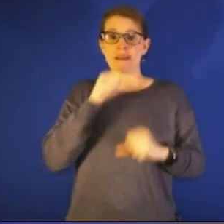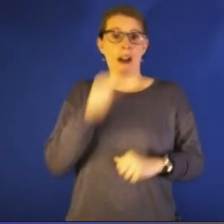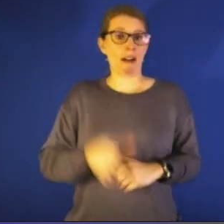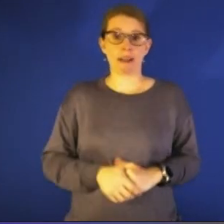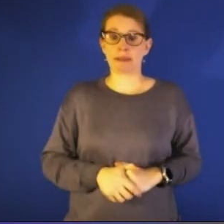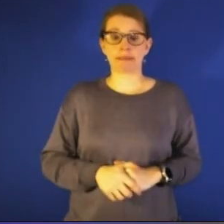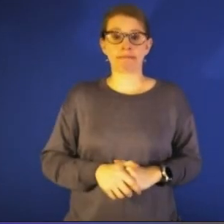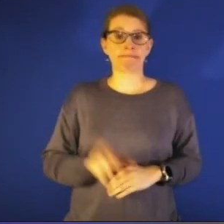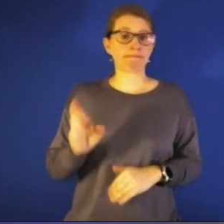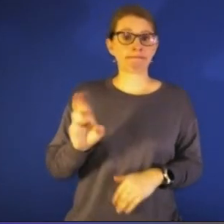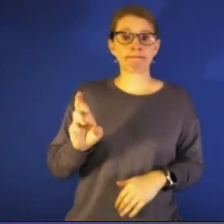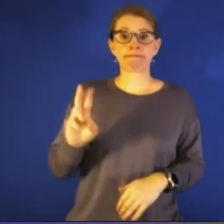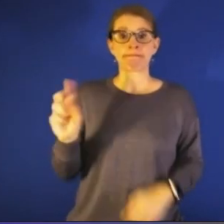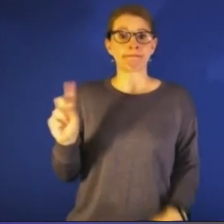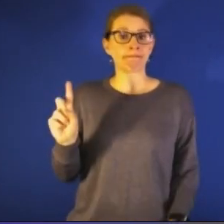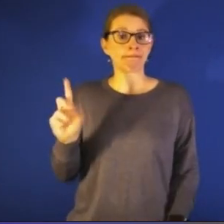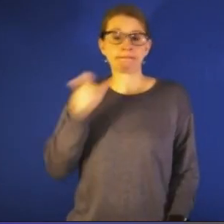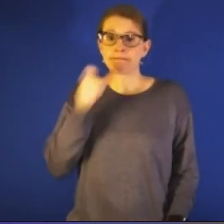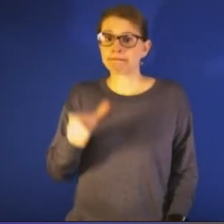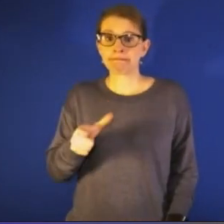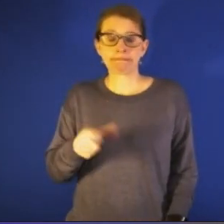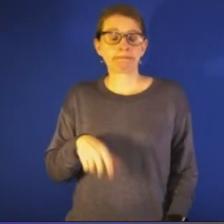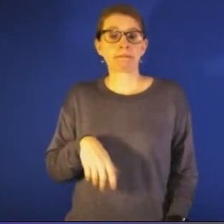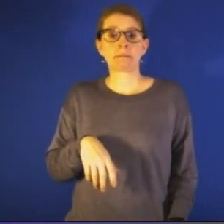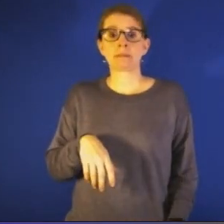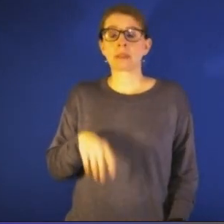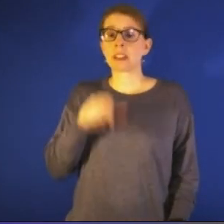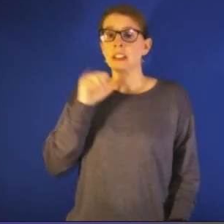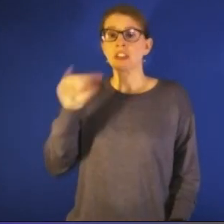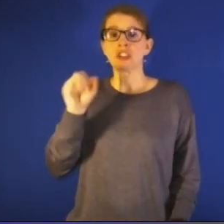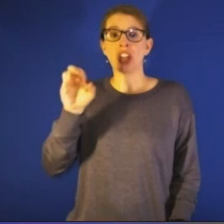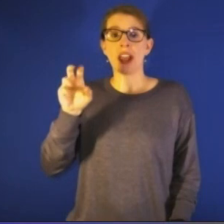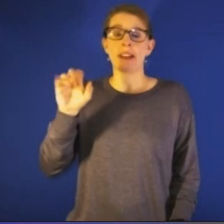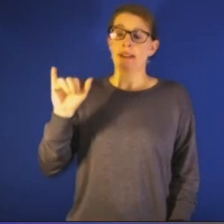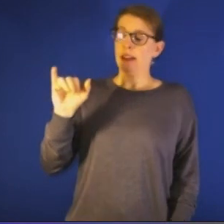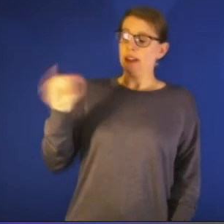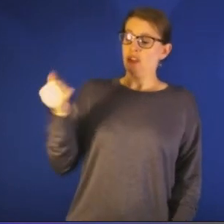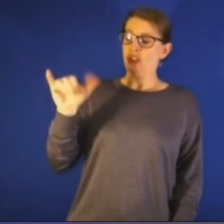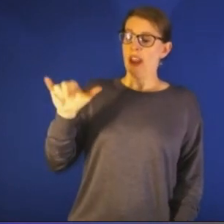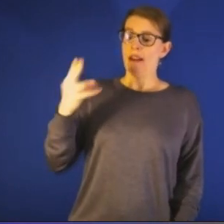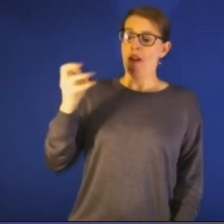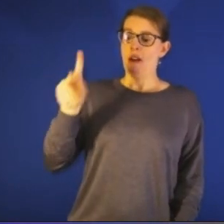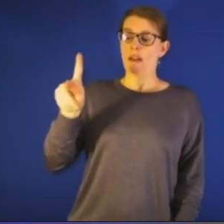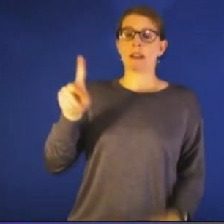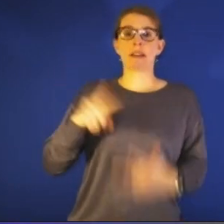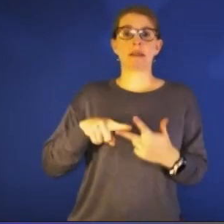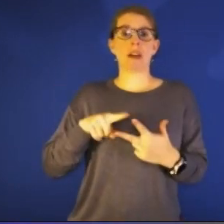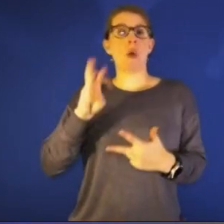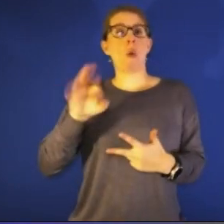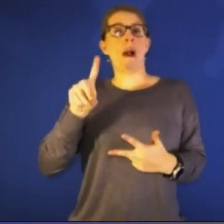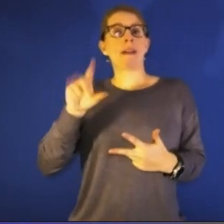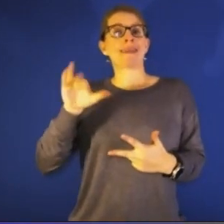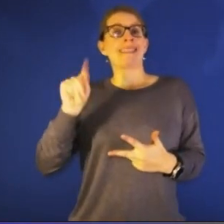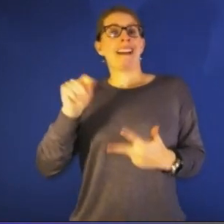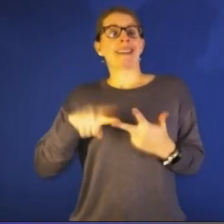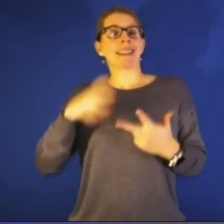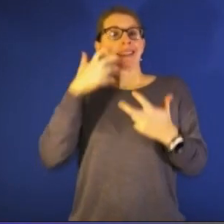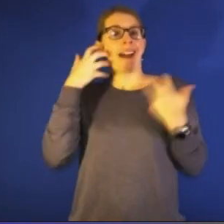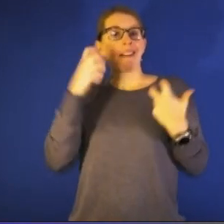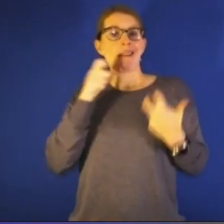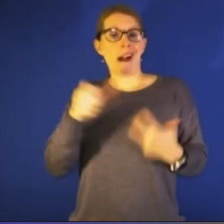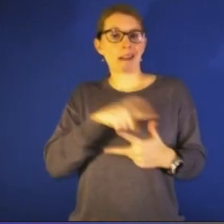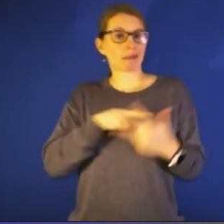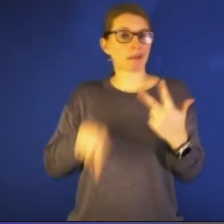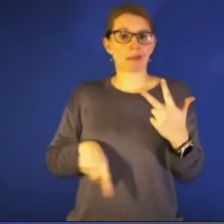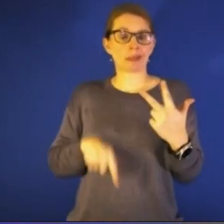Republican. It's not a Democrat. It's not a Jayhawk. It's not a Wildcat. It's not a Tiger. It's not each